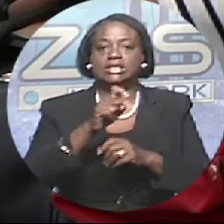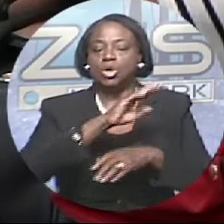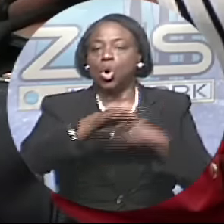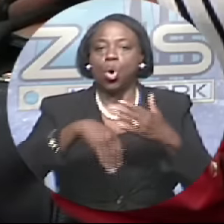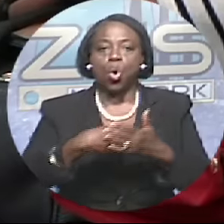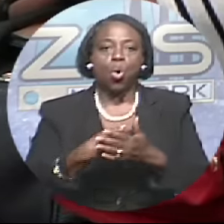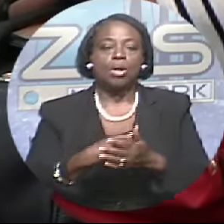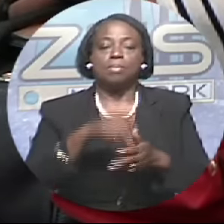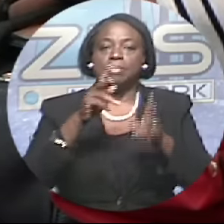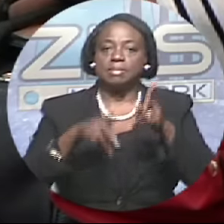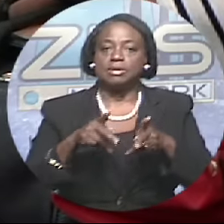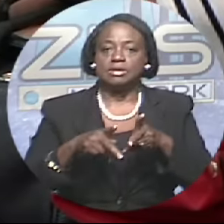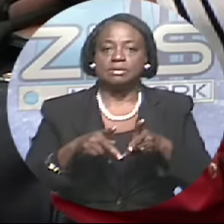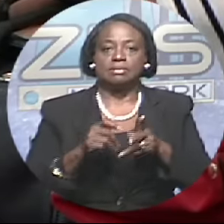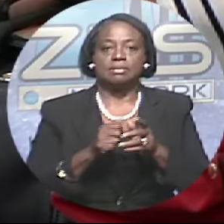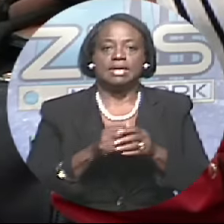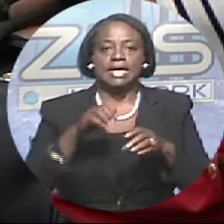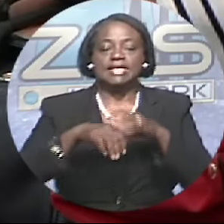society,